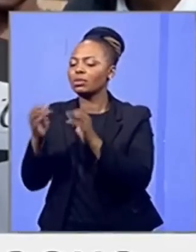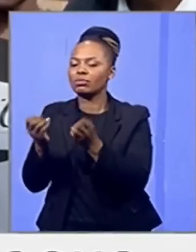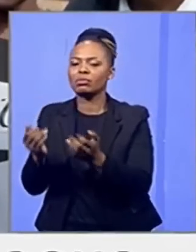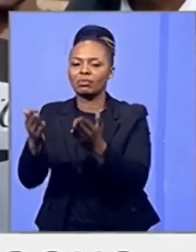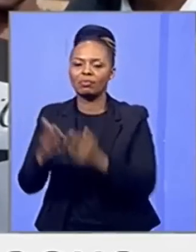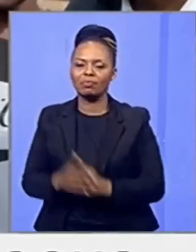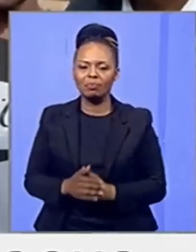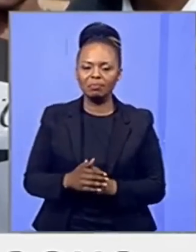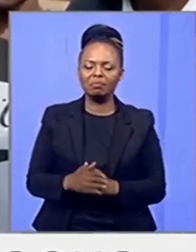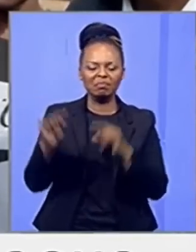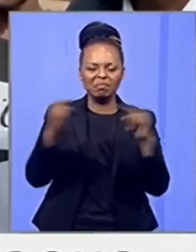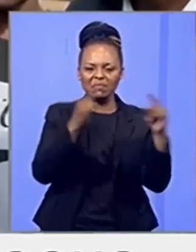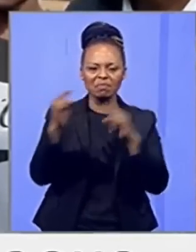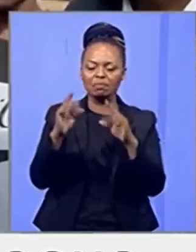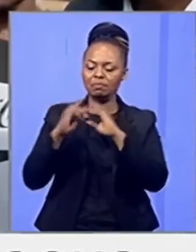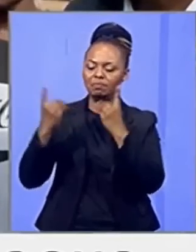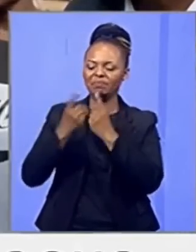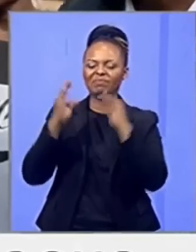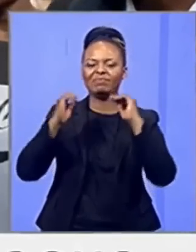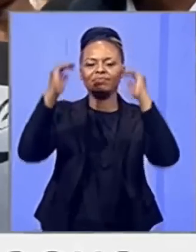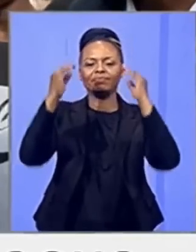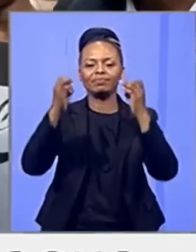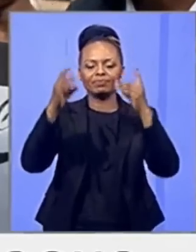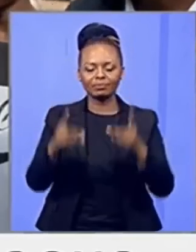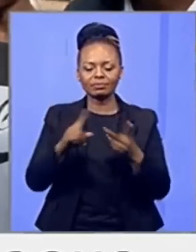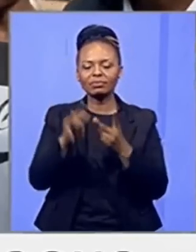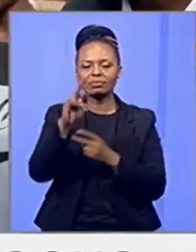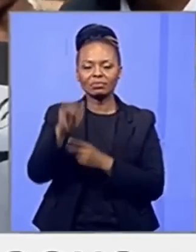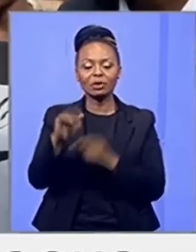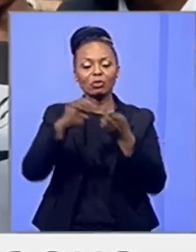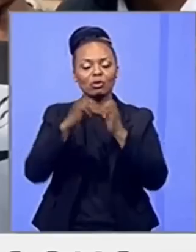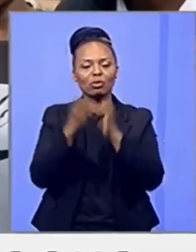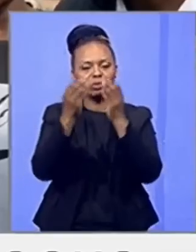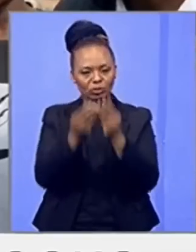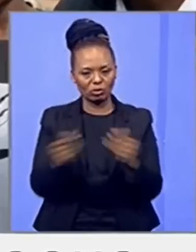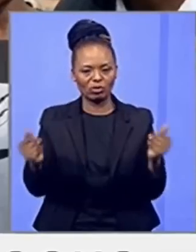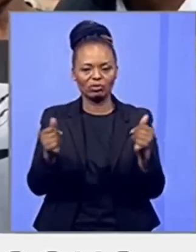išita le NSFAS go tsenya letsogo go netefatša gore bothata bjo bo a rarollwa.